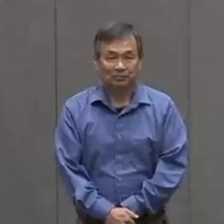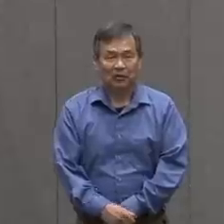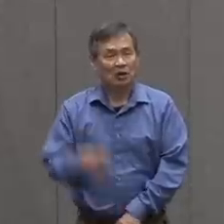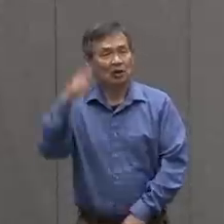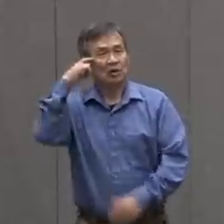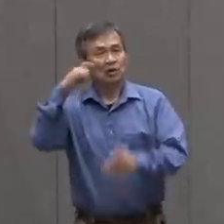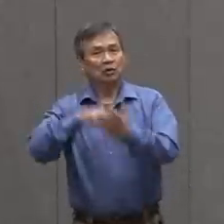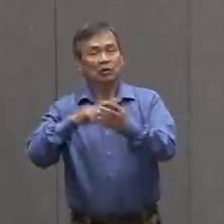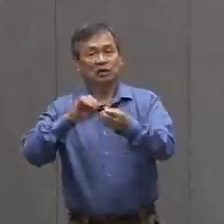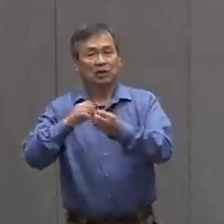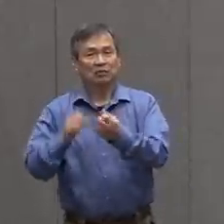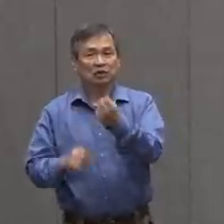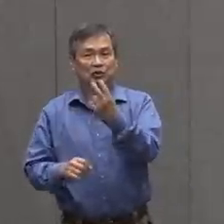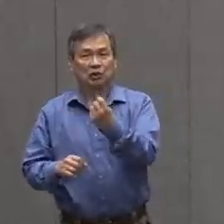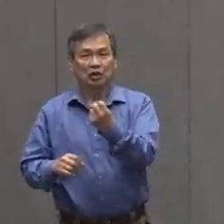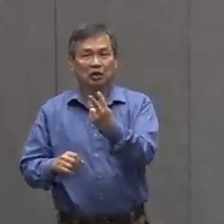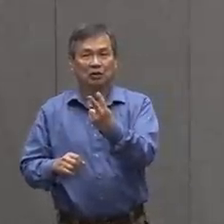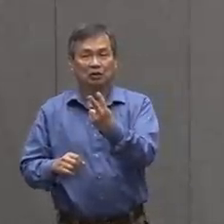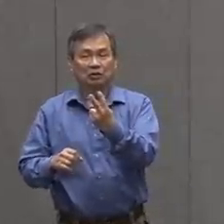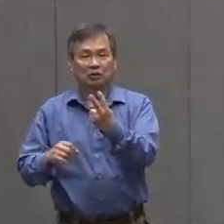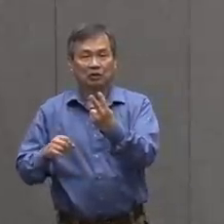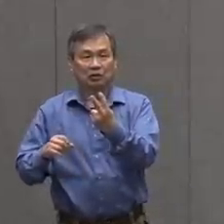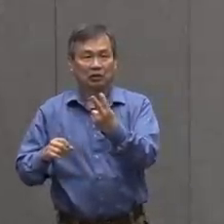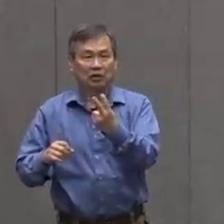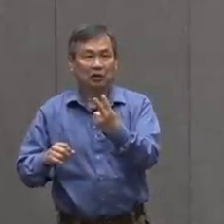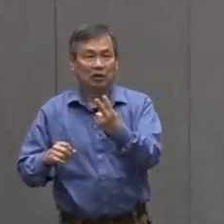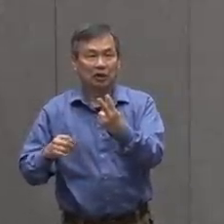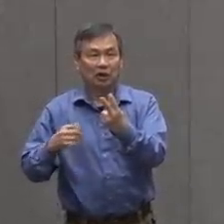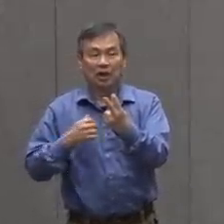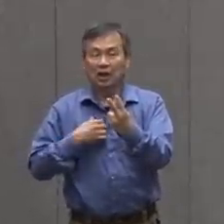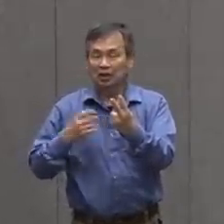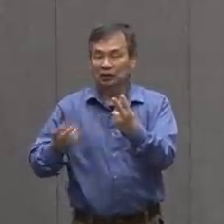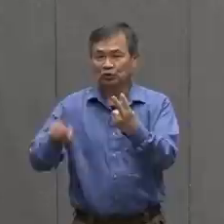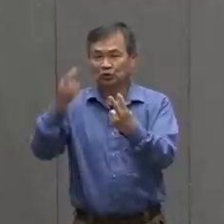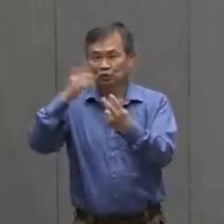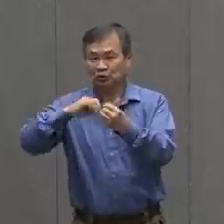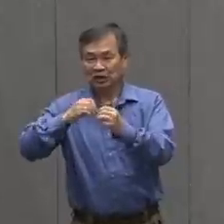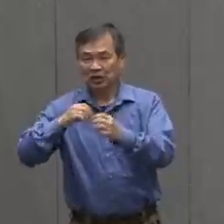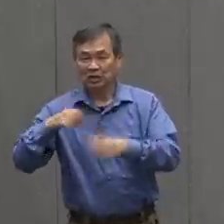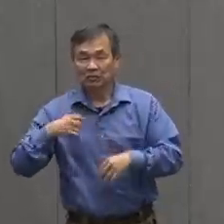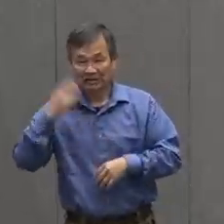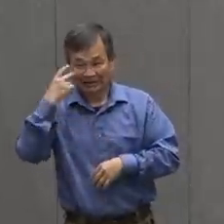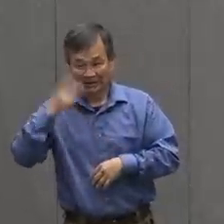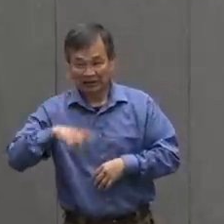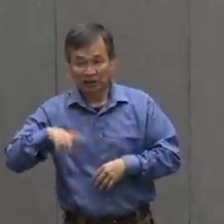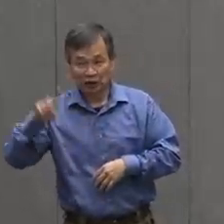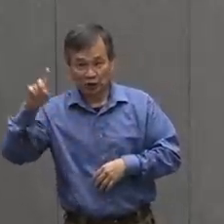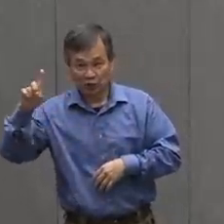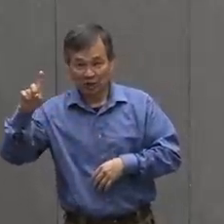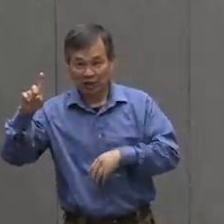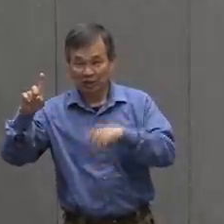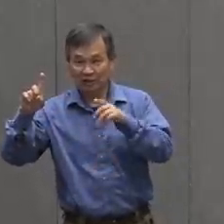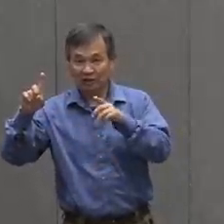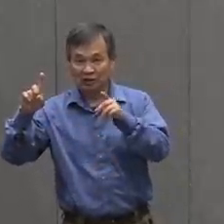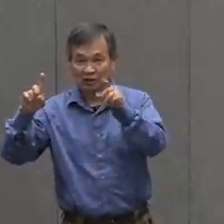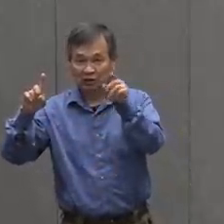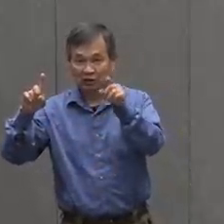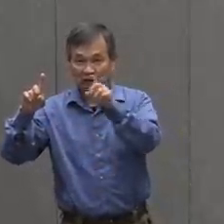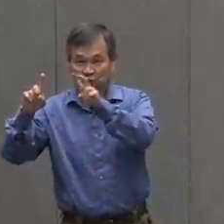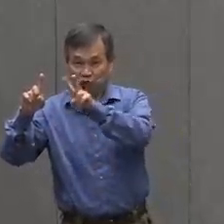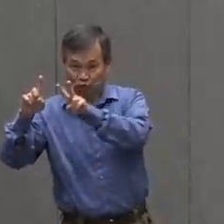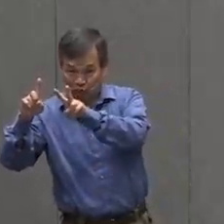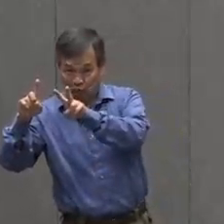Notice that the number 12 has two digits or two numbers. It has the number 1 followed by the number